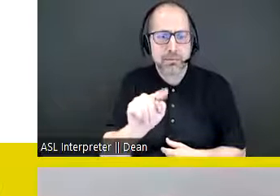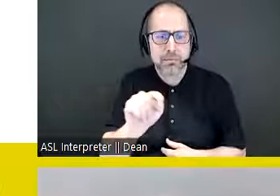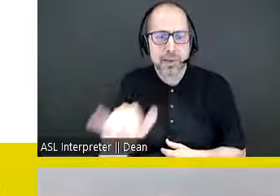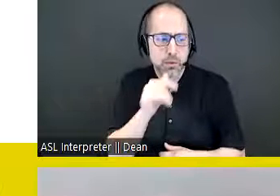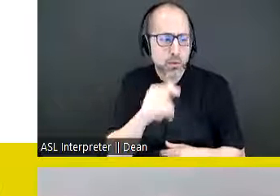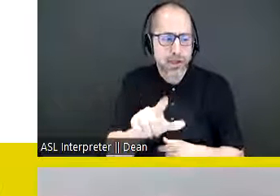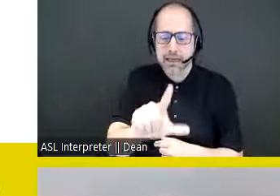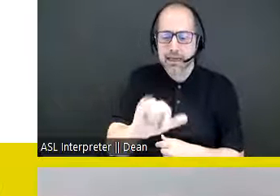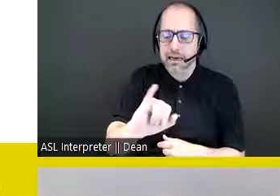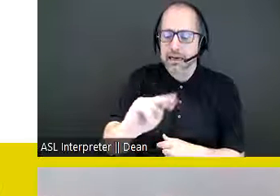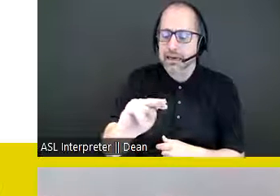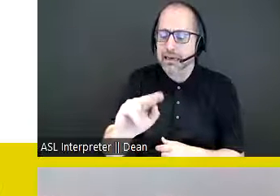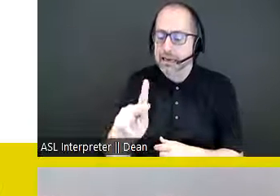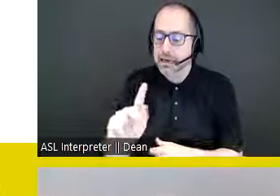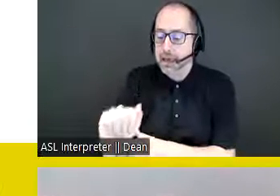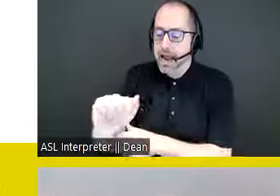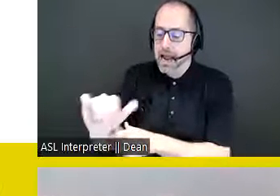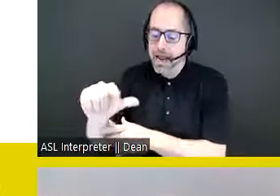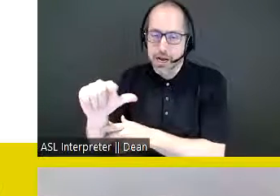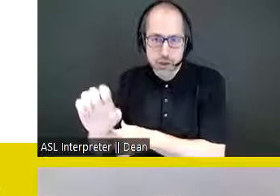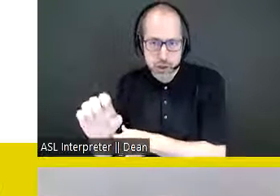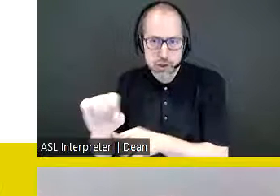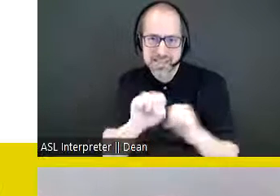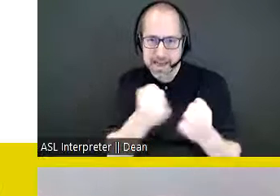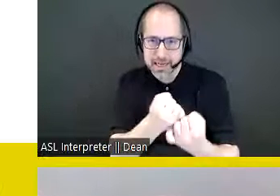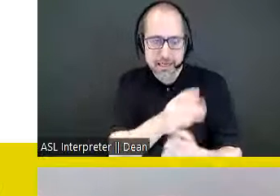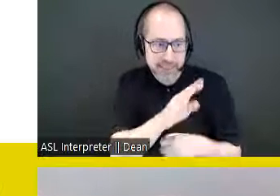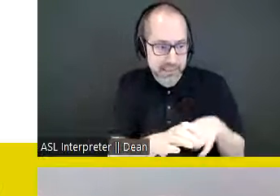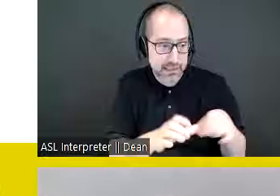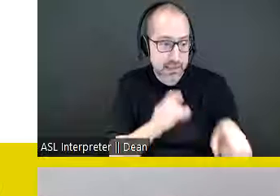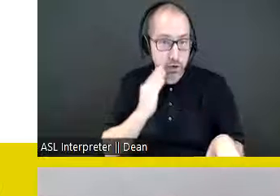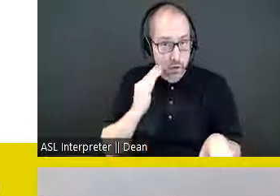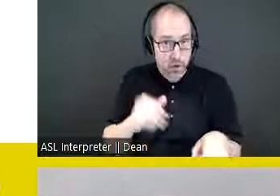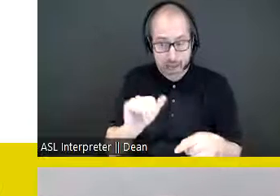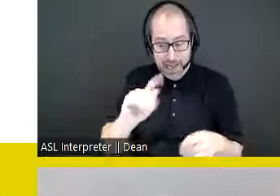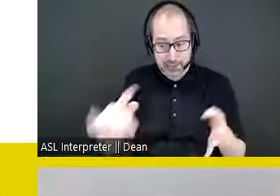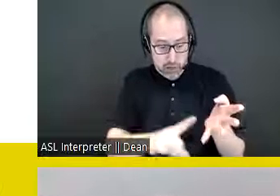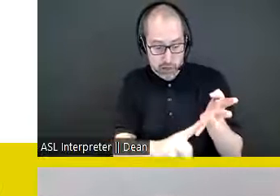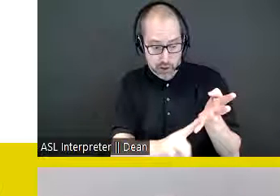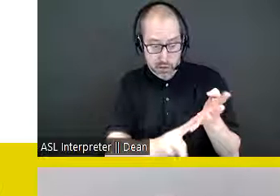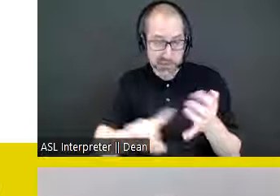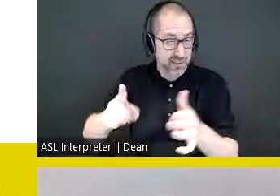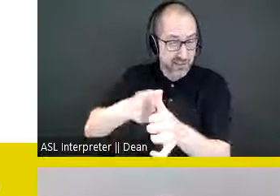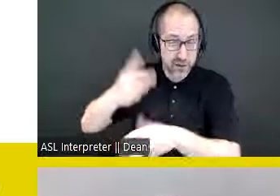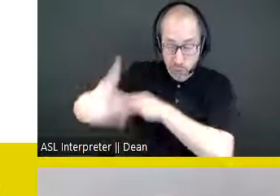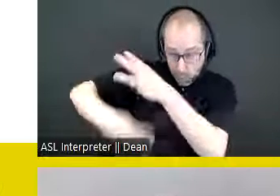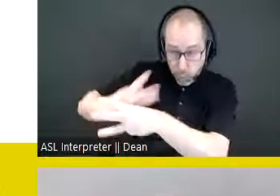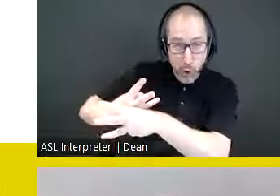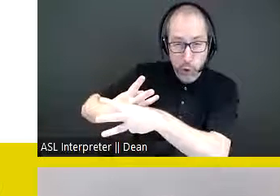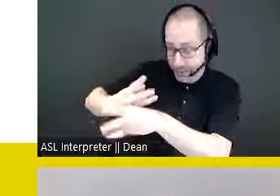And did you know that the last week of April was our very first Global Intergenerational